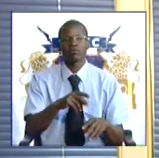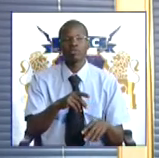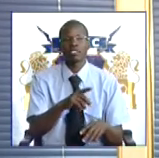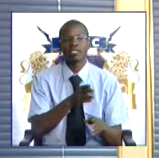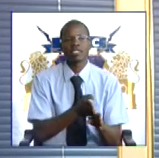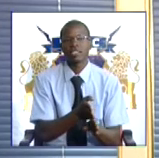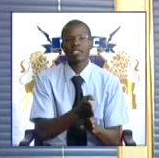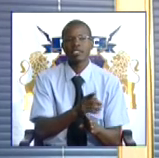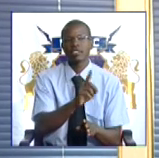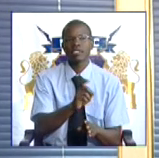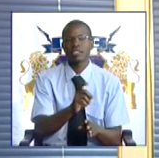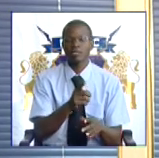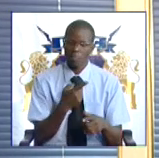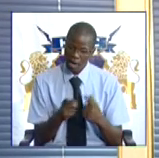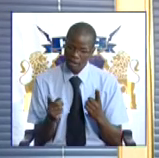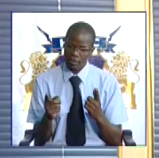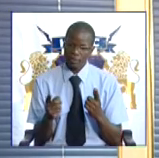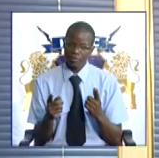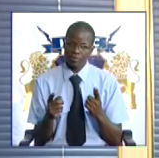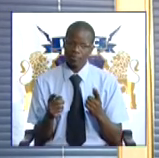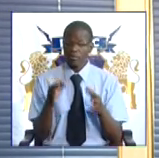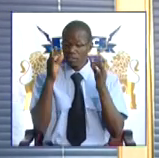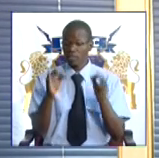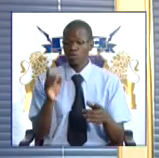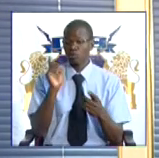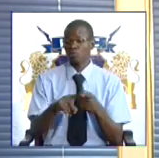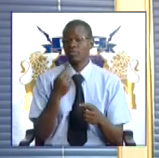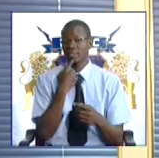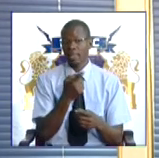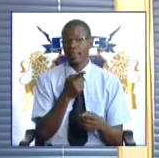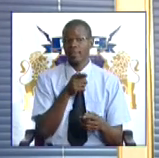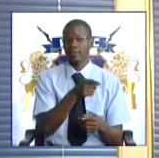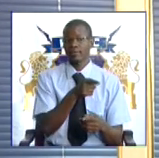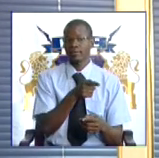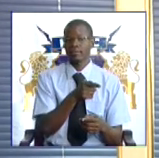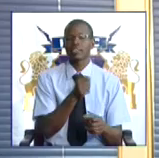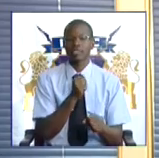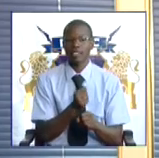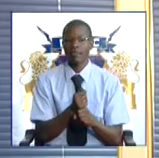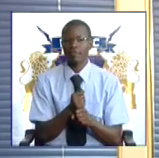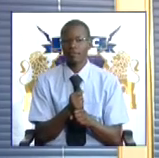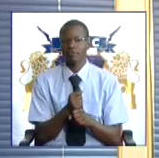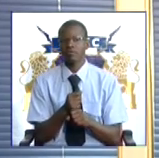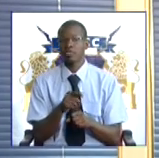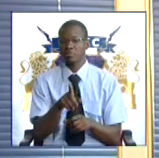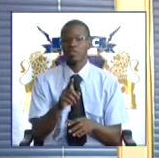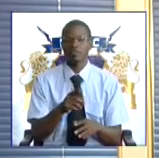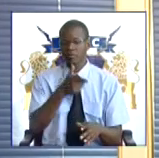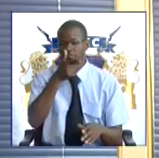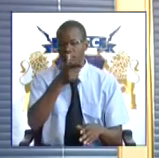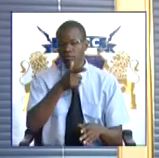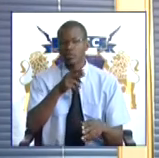results of an integrity test to the member of staff who has been the subject of that test may be made by the